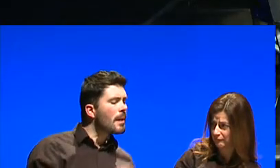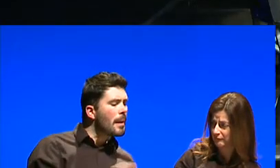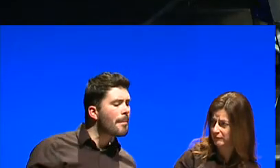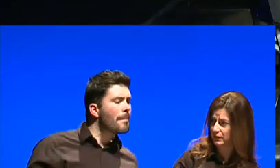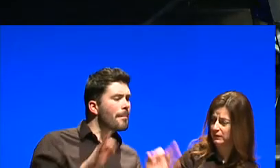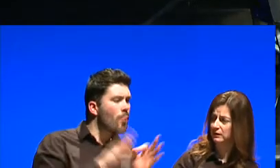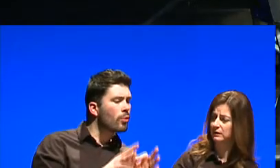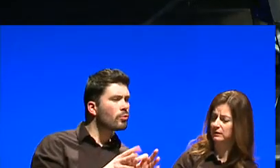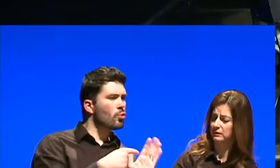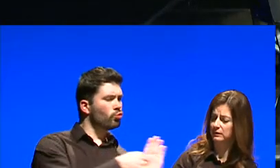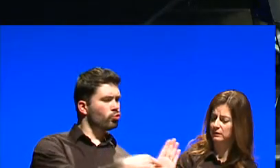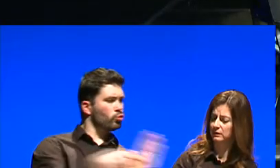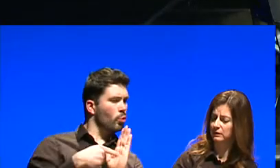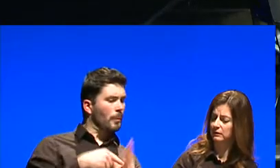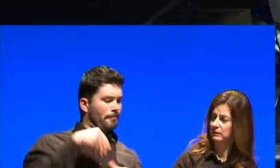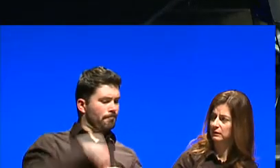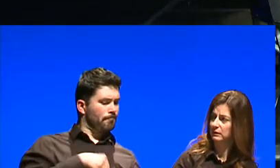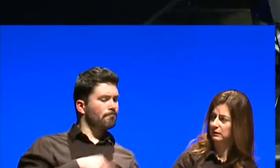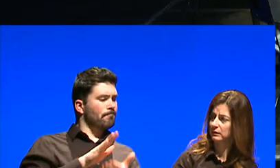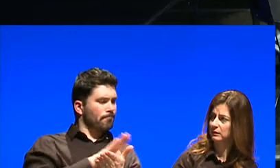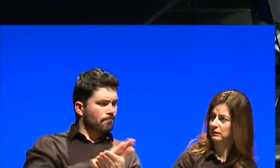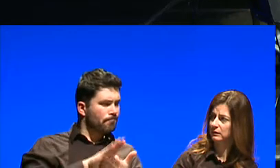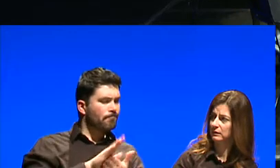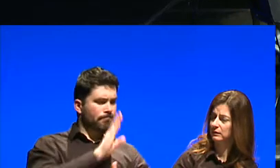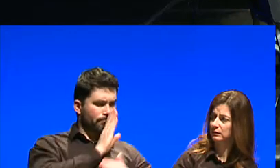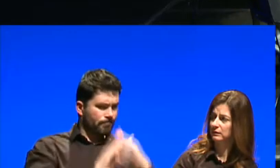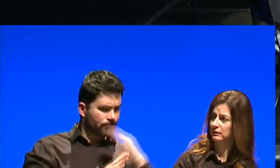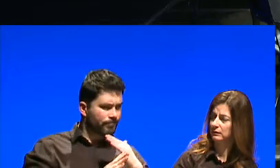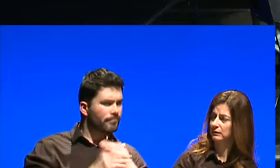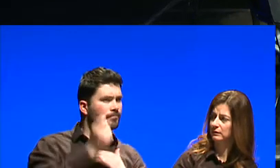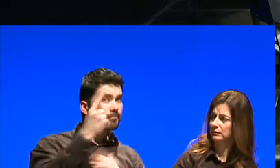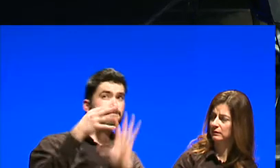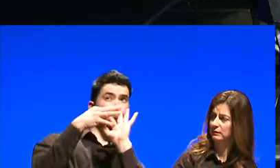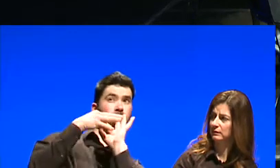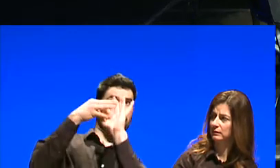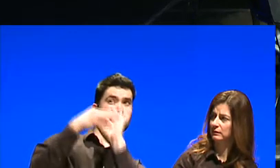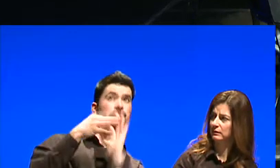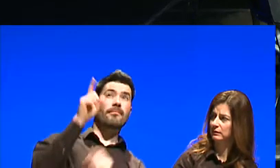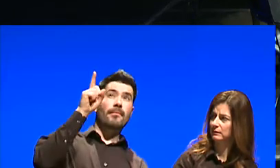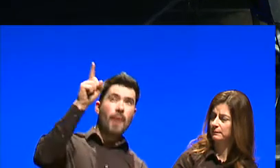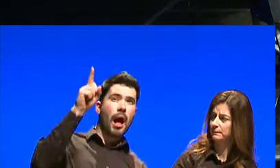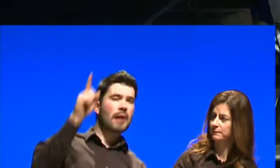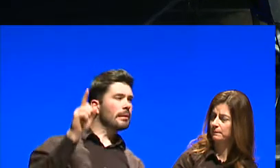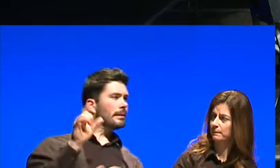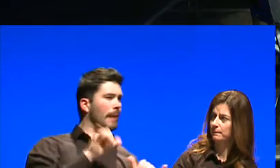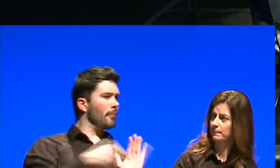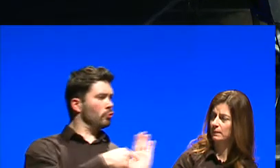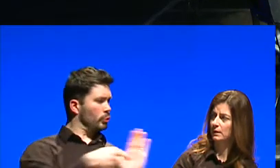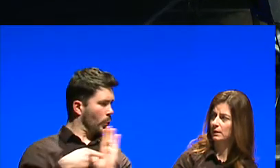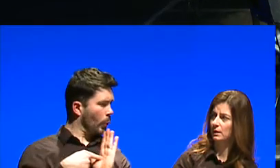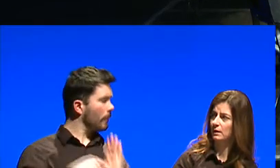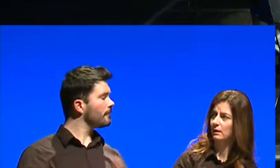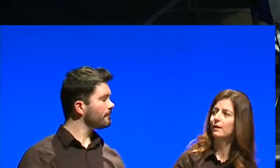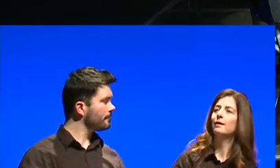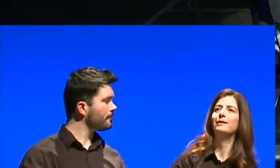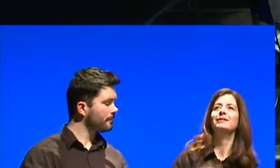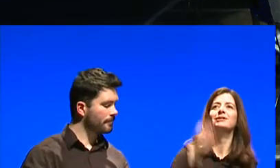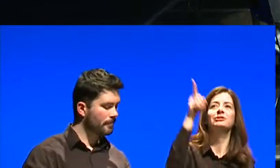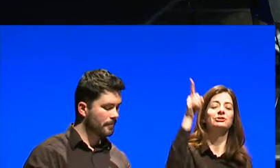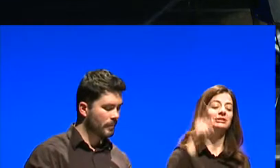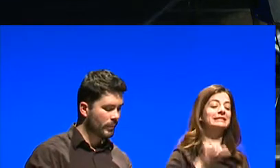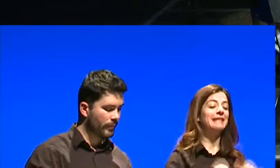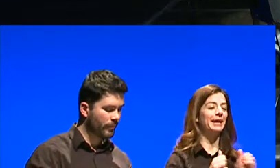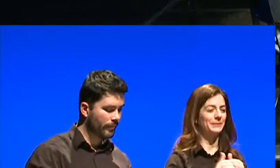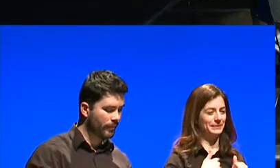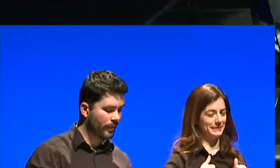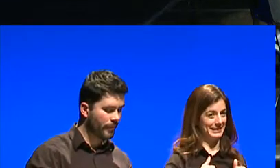symbolizes my modesty and my purity, like what I have with God, my relationship with God. Camille stays with me in my room during her visit. She